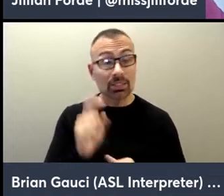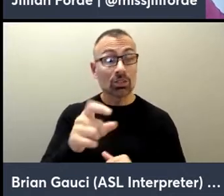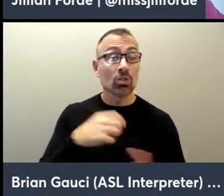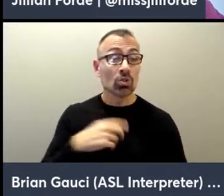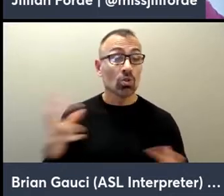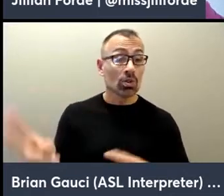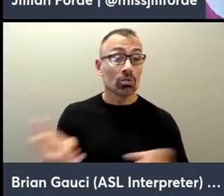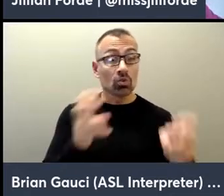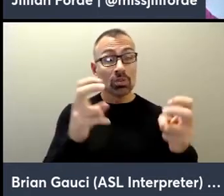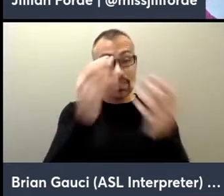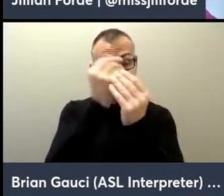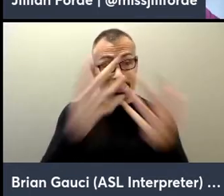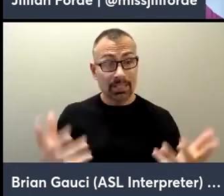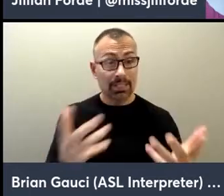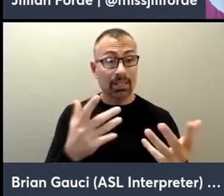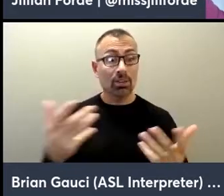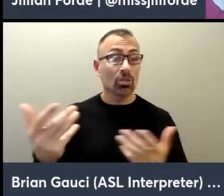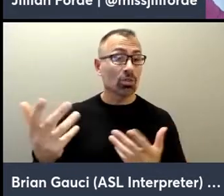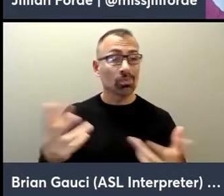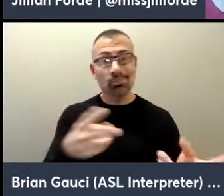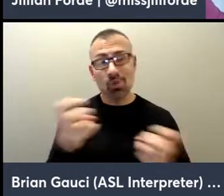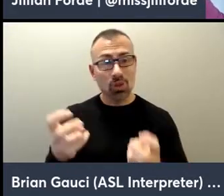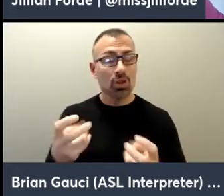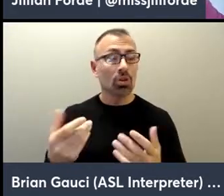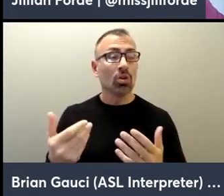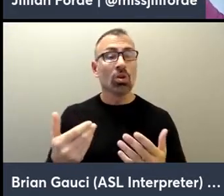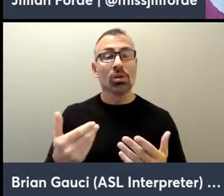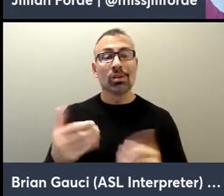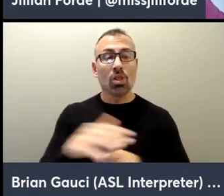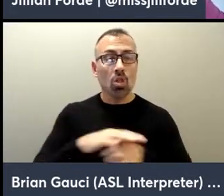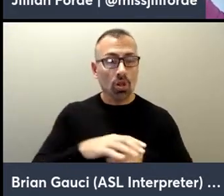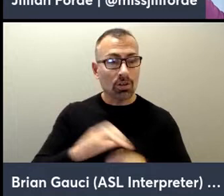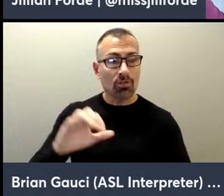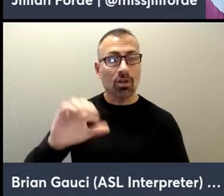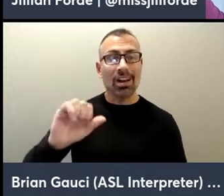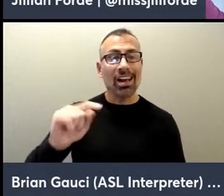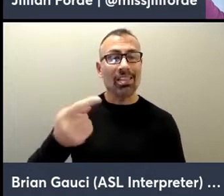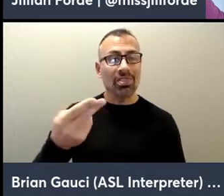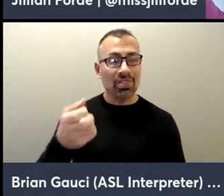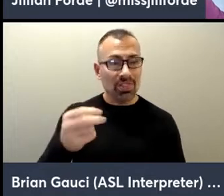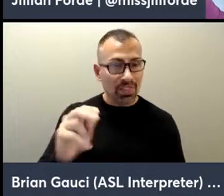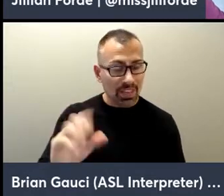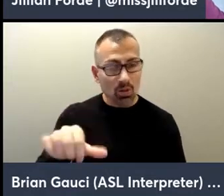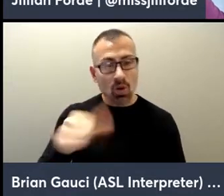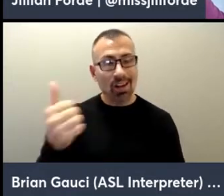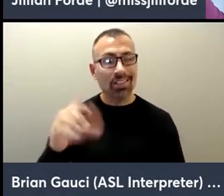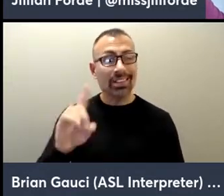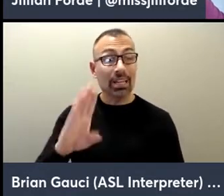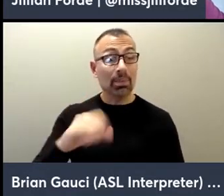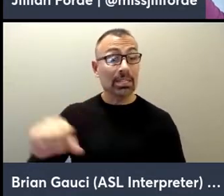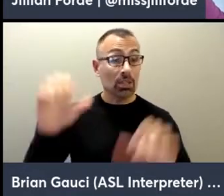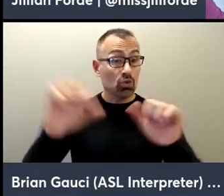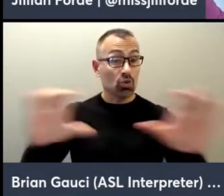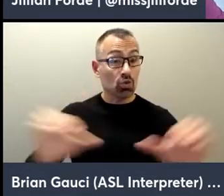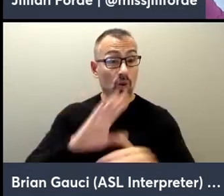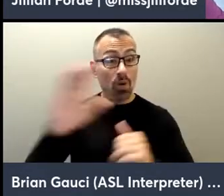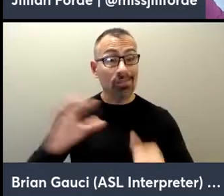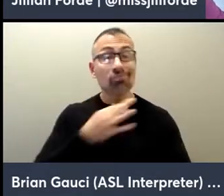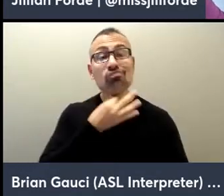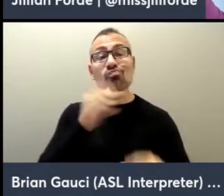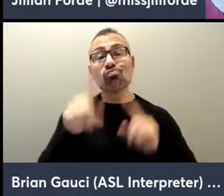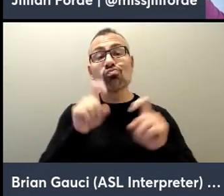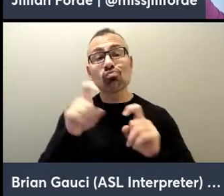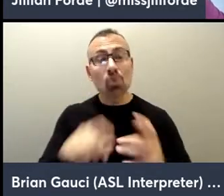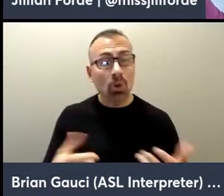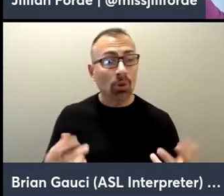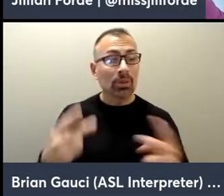like Athena or any other kind of database. And then from that database, then do all your queries and do analytics. So some really cool use cases when you're